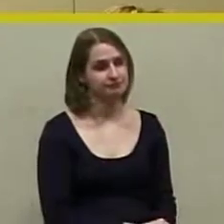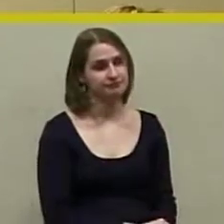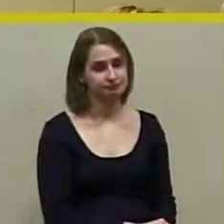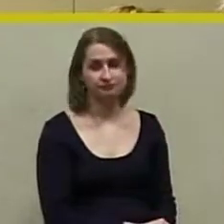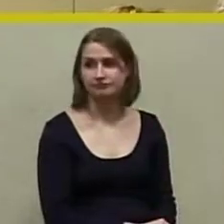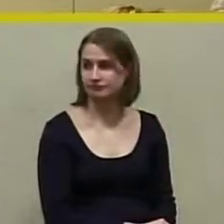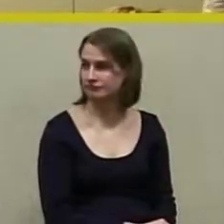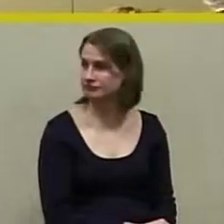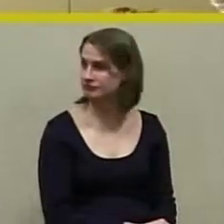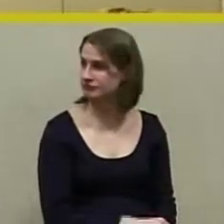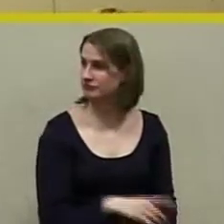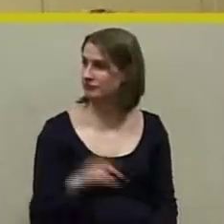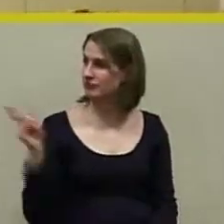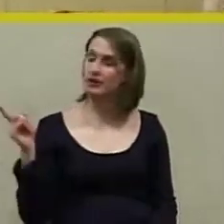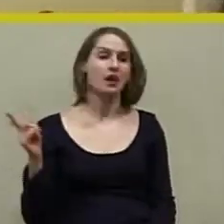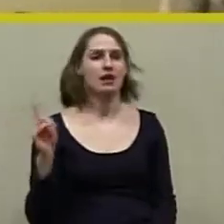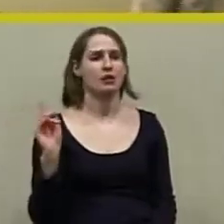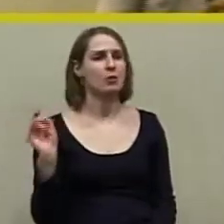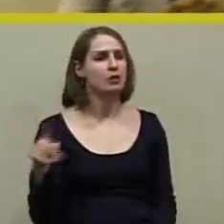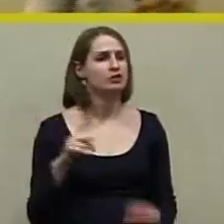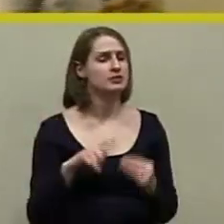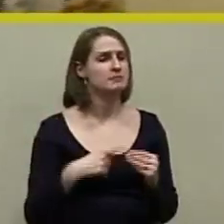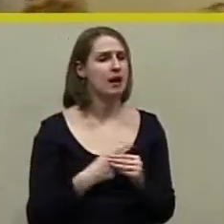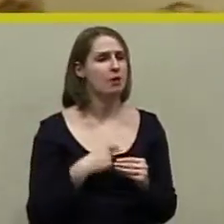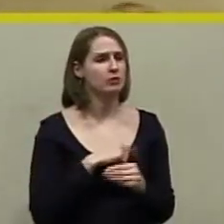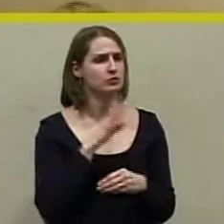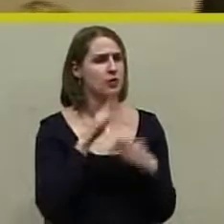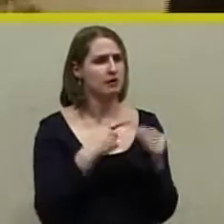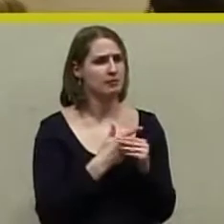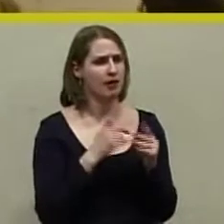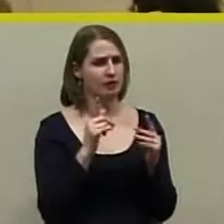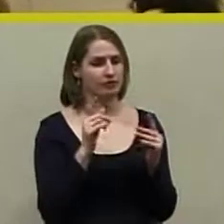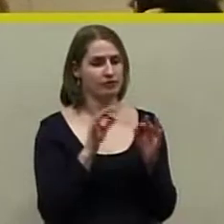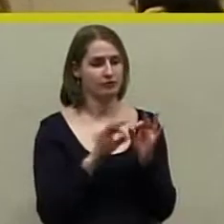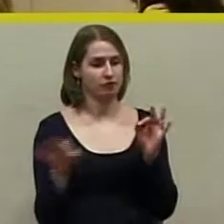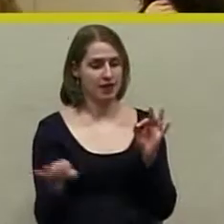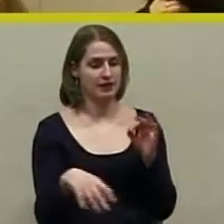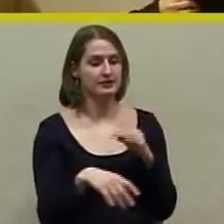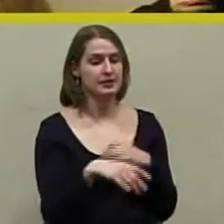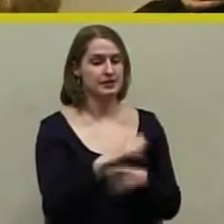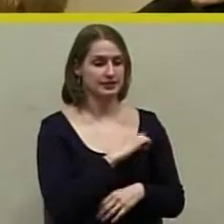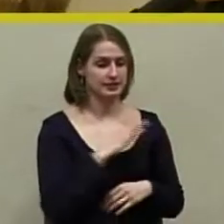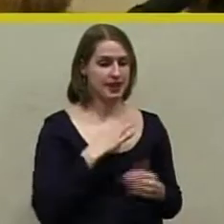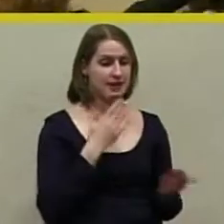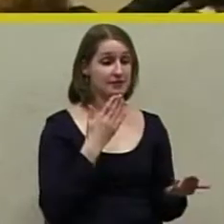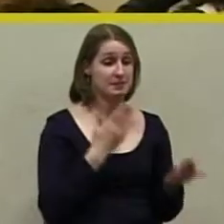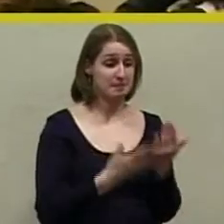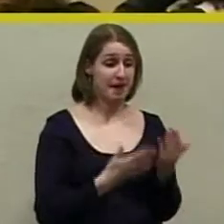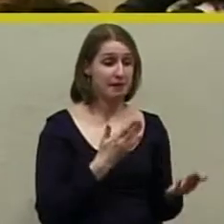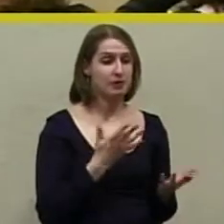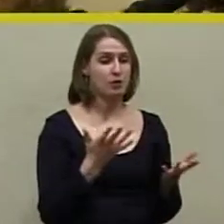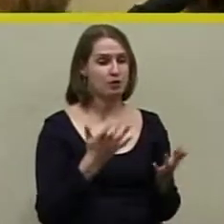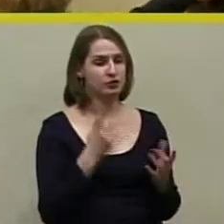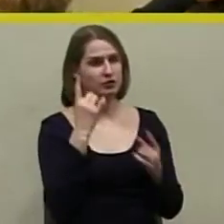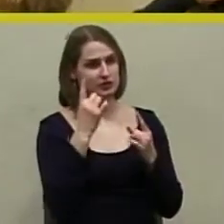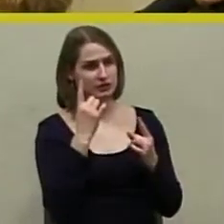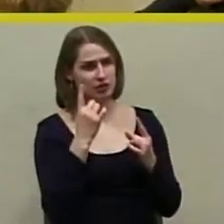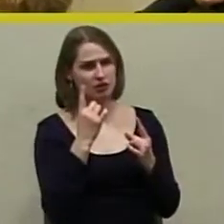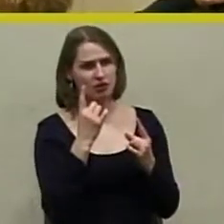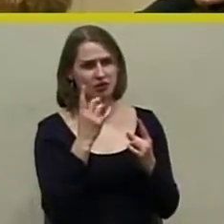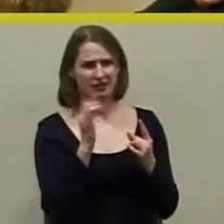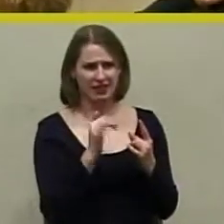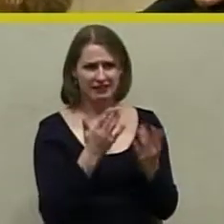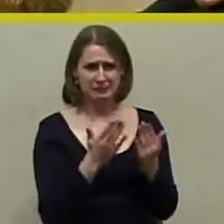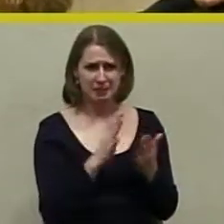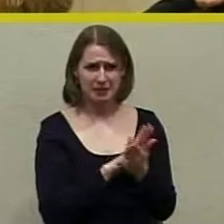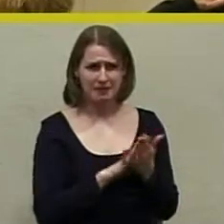Okay. Question about, we were talking about the phrase staff may want to consider being very vague, and I'm wondering